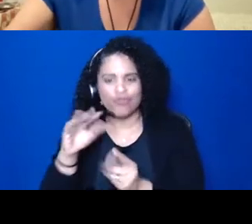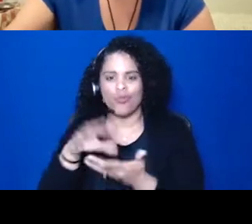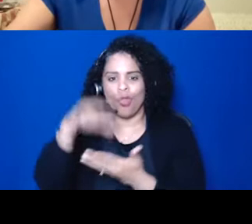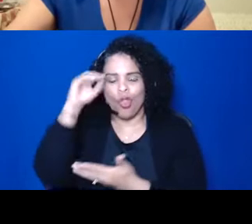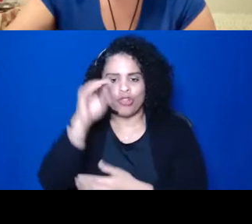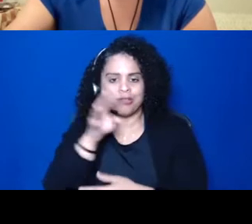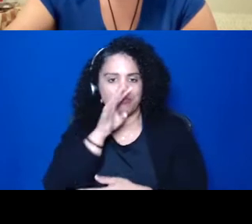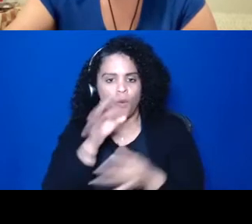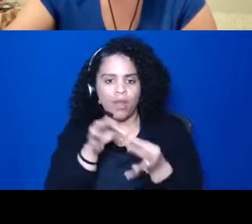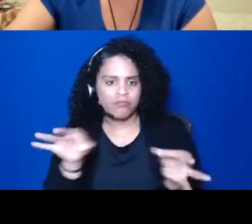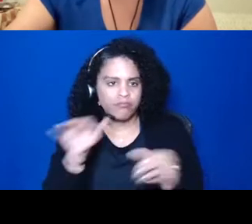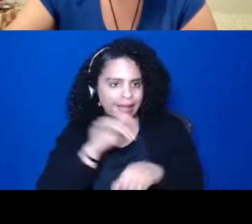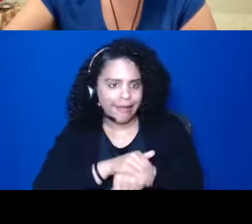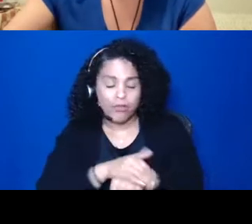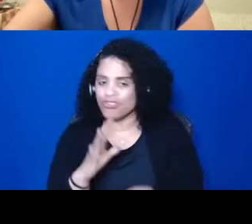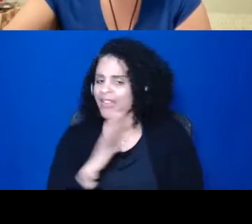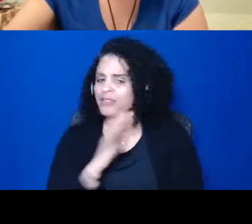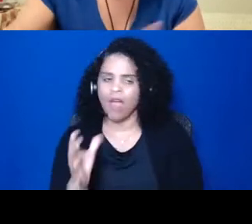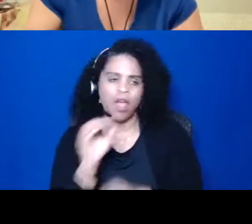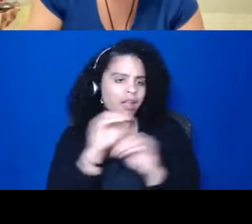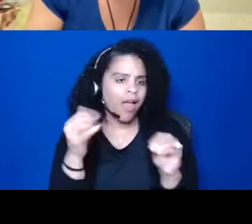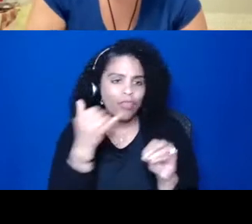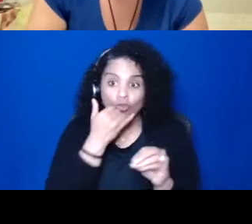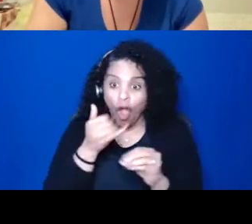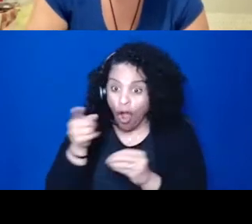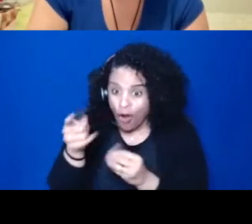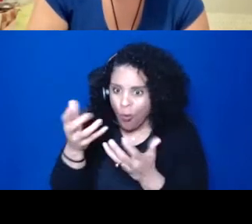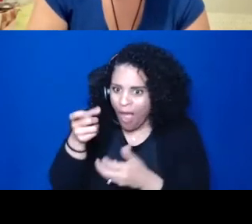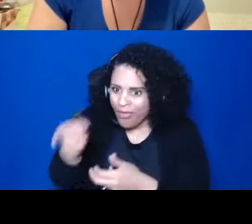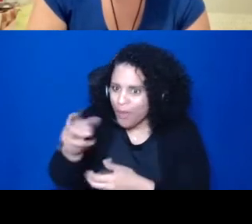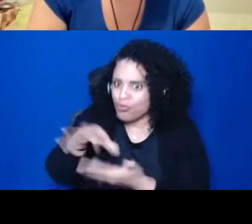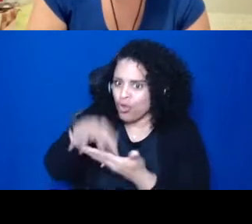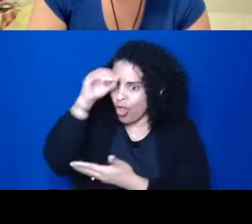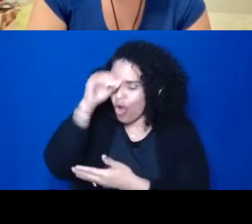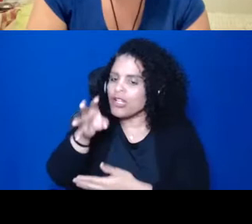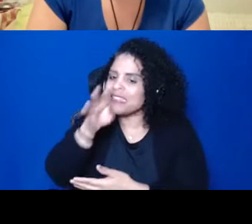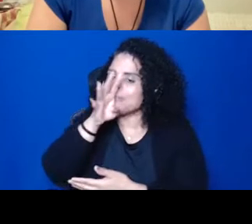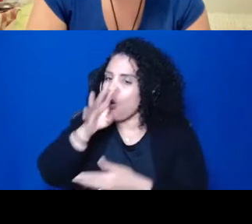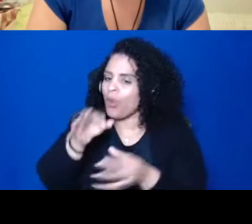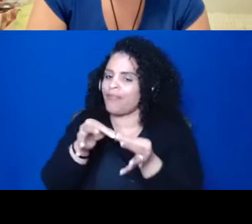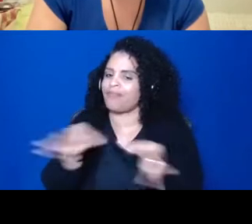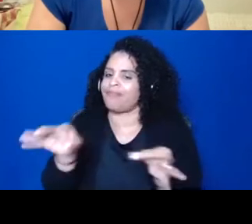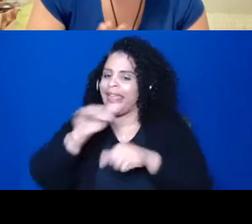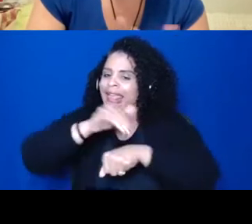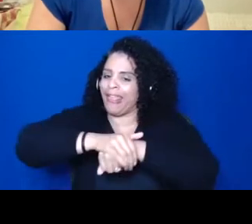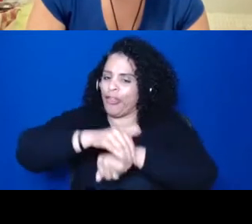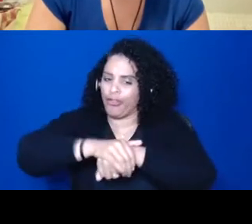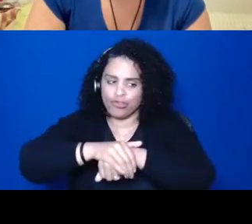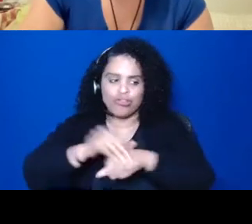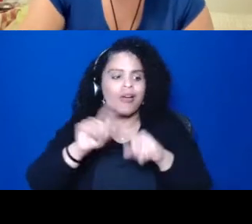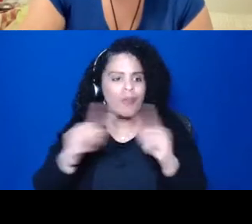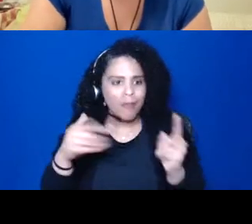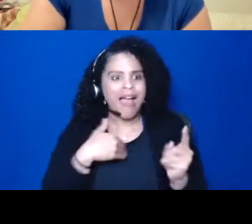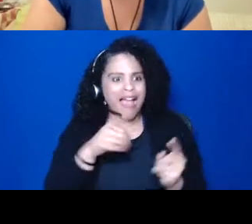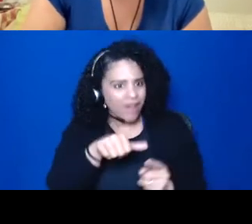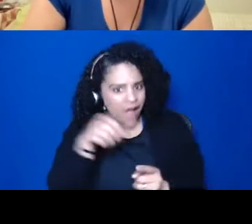English, and that is fine. There is nothing wrong with wanting your child to learn spoken English. But there are other things